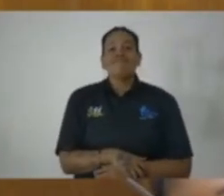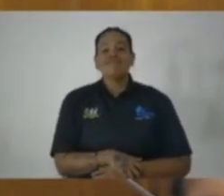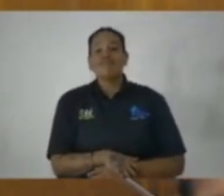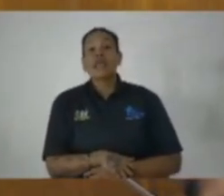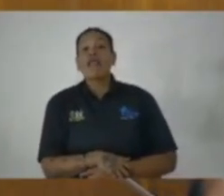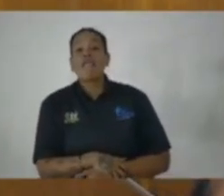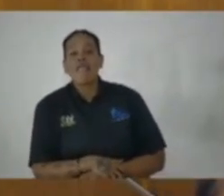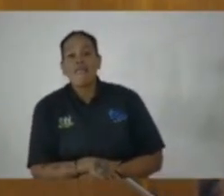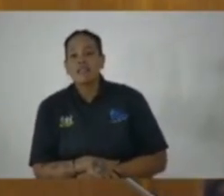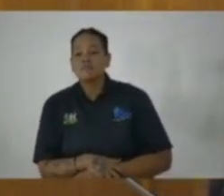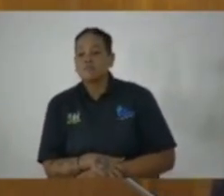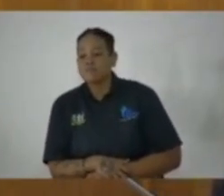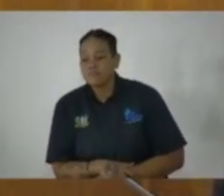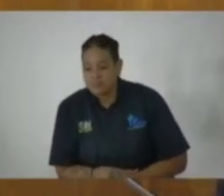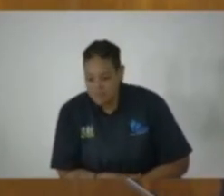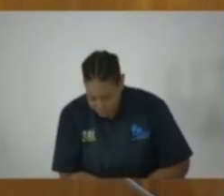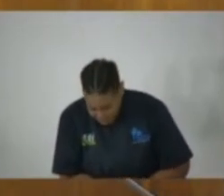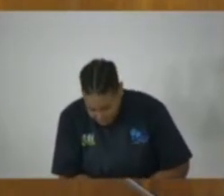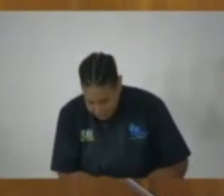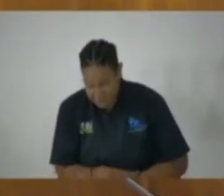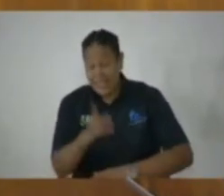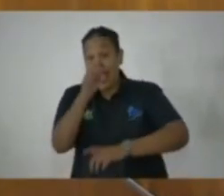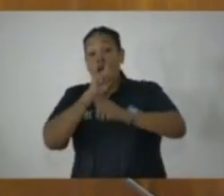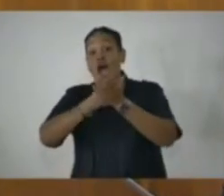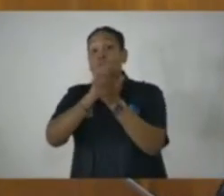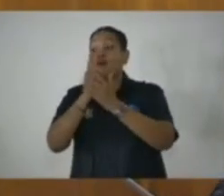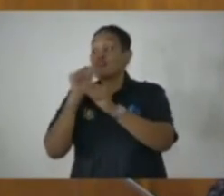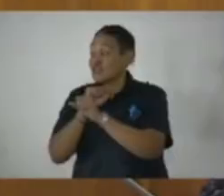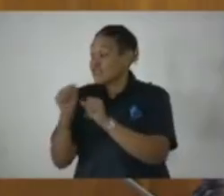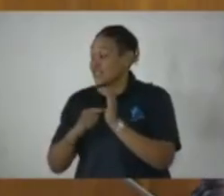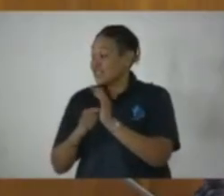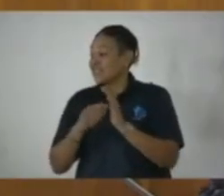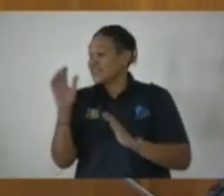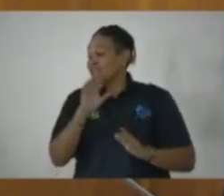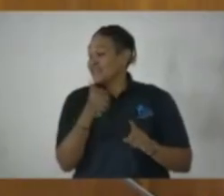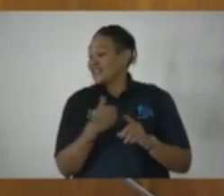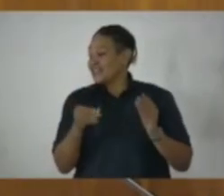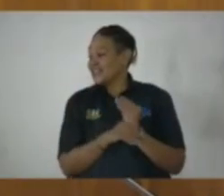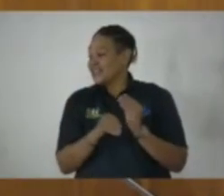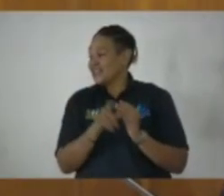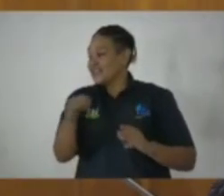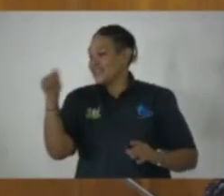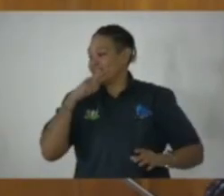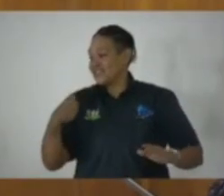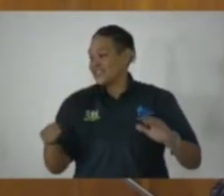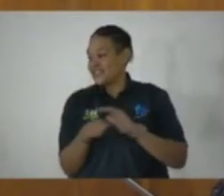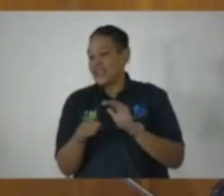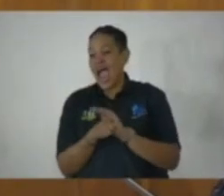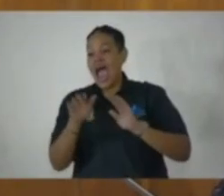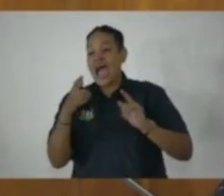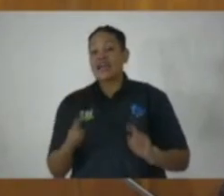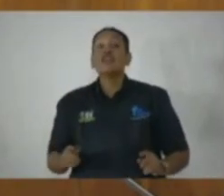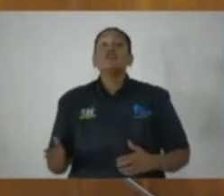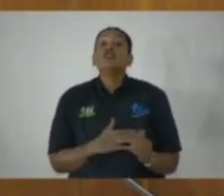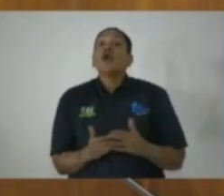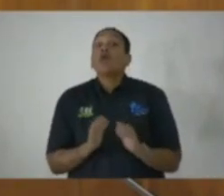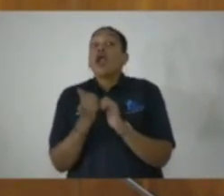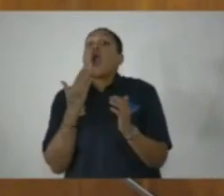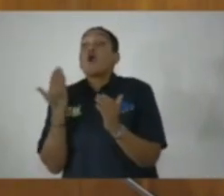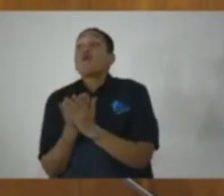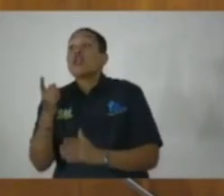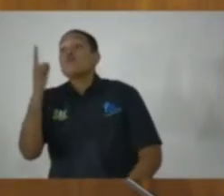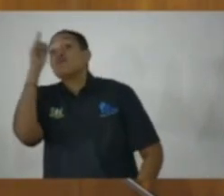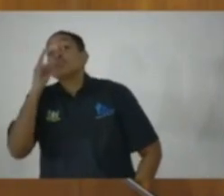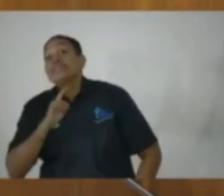Their mouths, Mr. Speaker, have revealed what their masks have tried to hide. No matter how well you